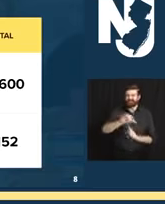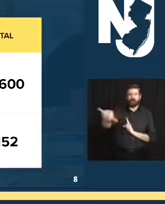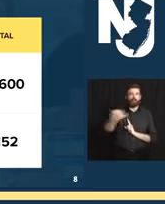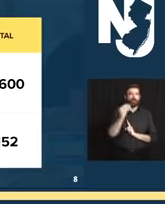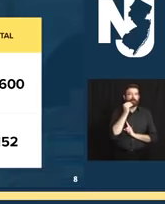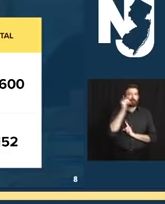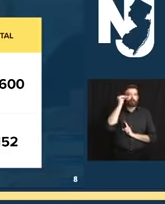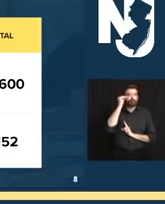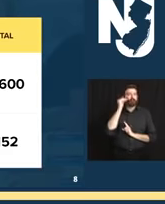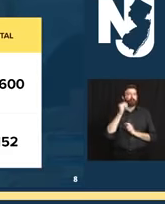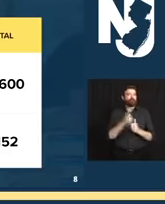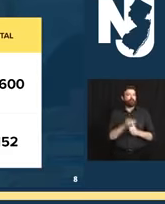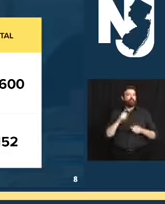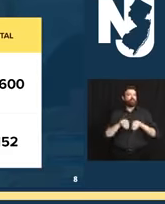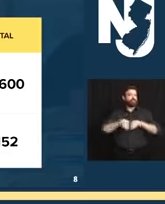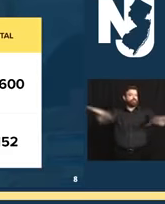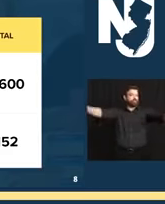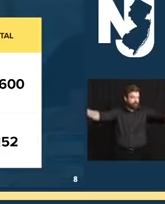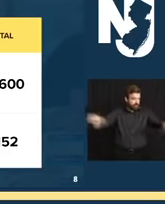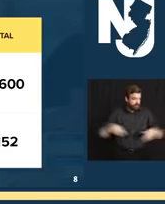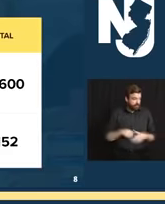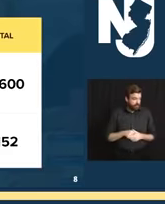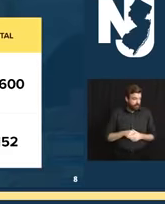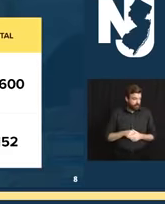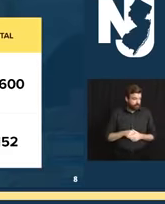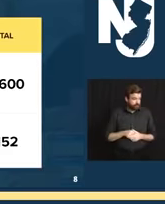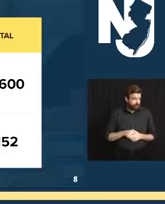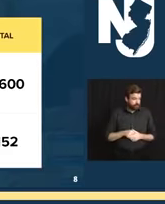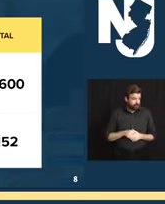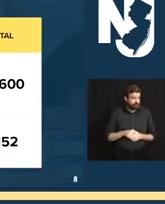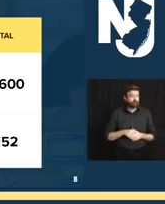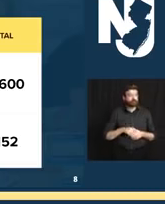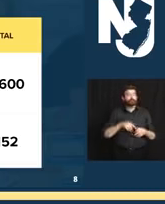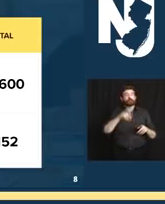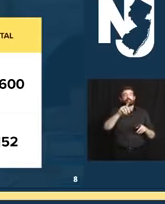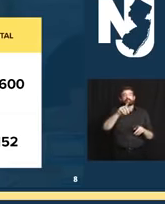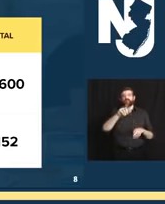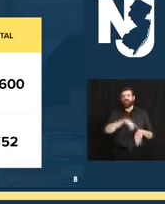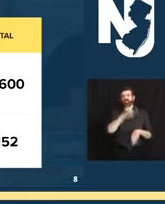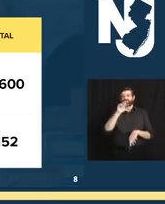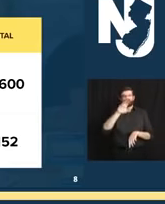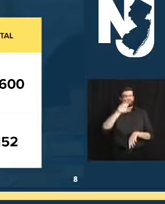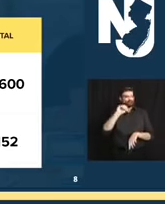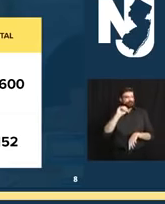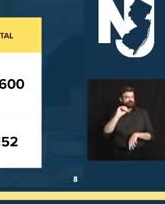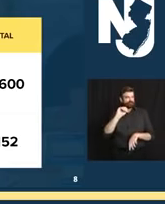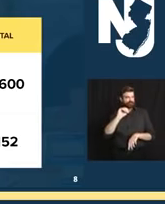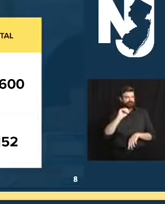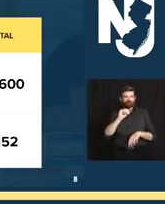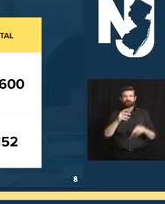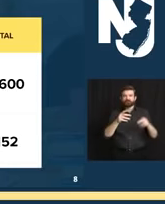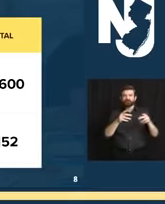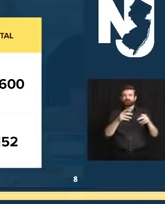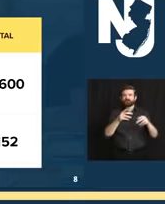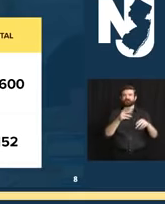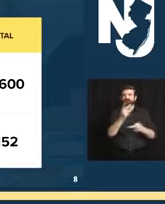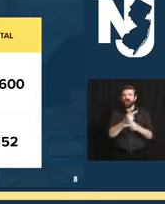35,600, and lab-confirmed fatalities, blessed souls lost, of another 22, so